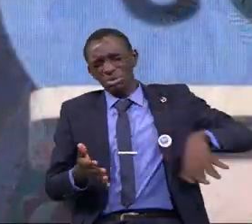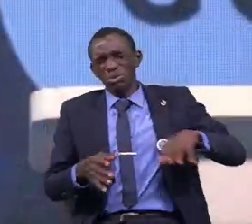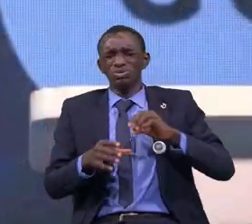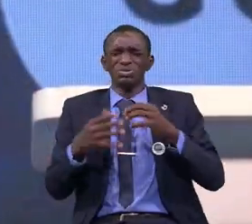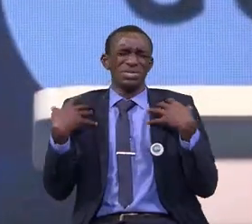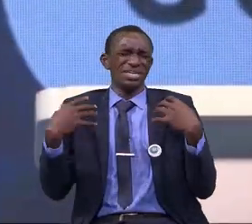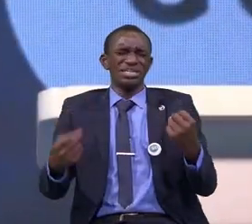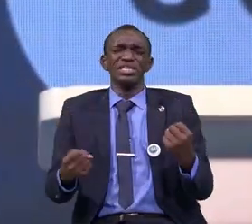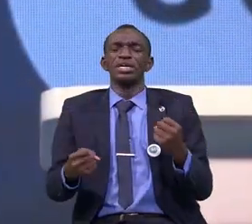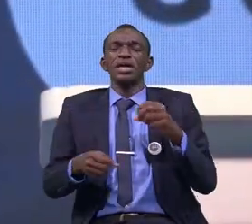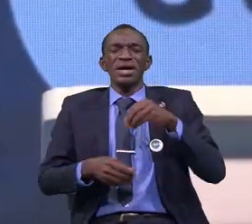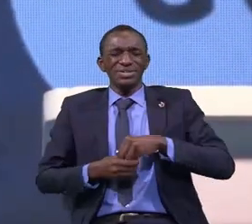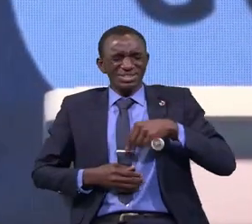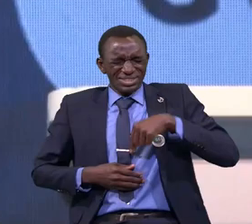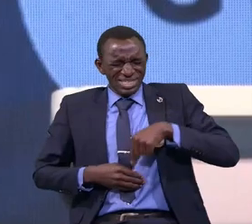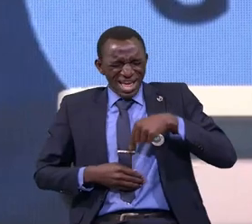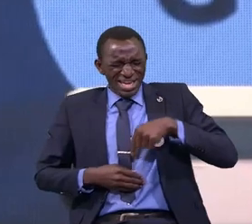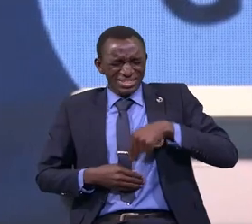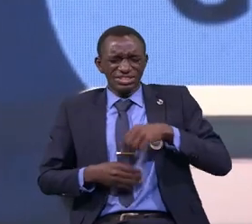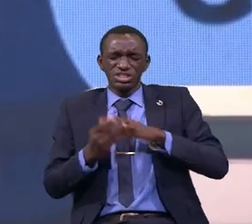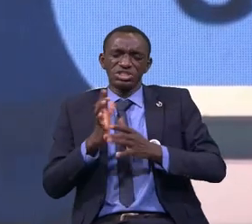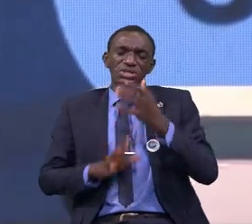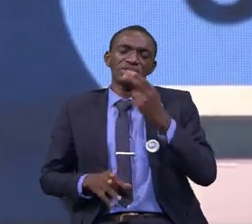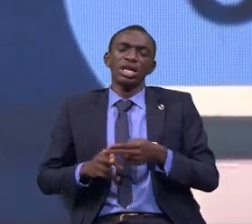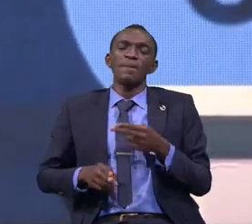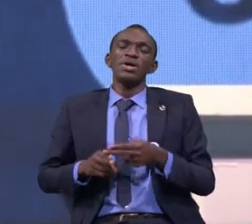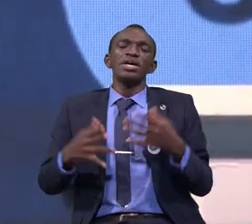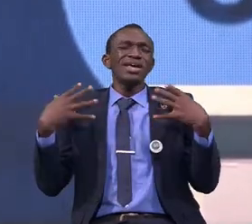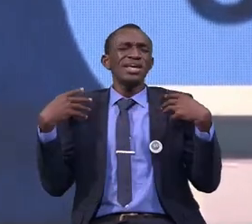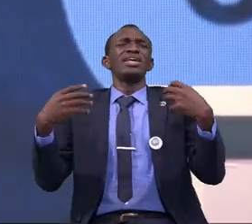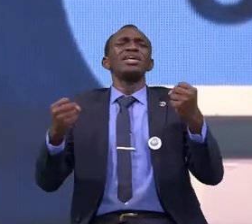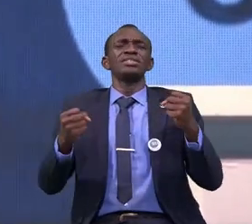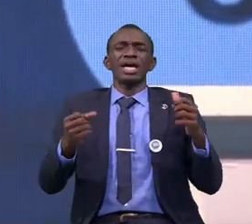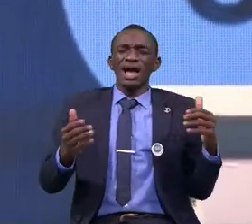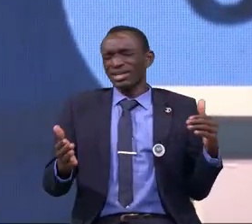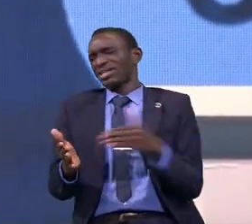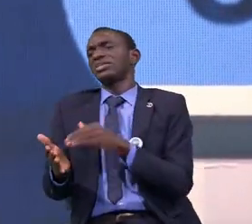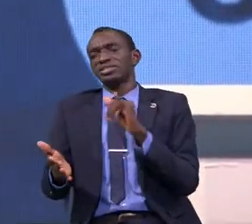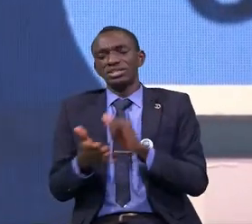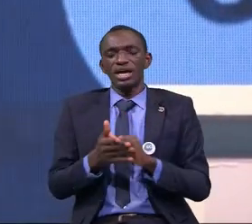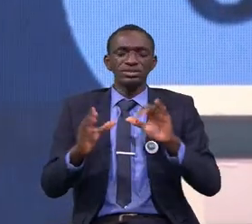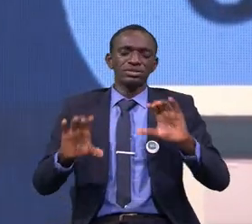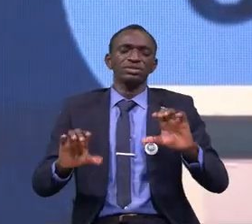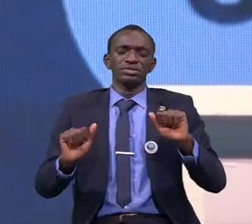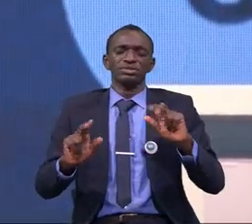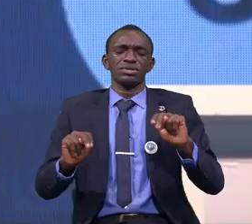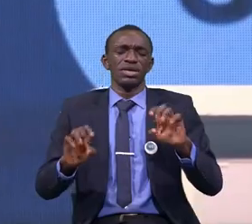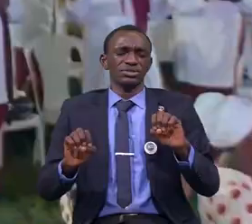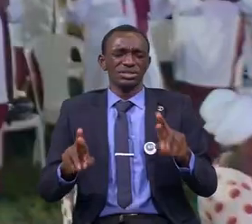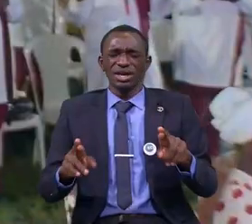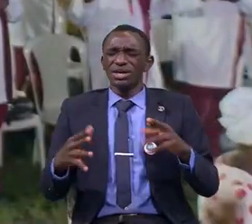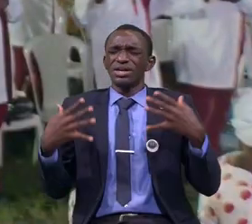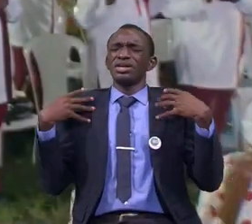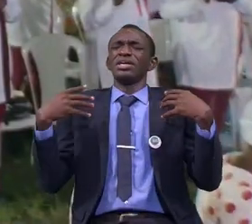Healing on the inside. Healing against that cancer. Healing against that